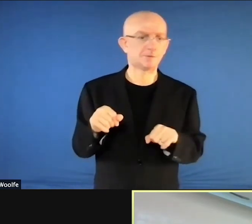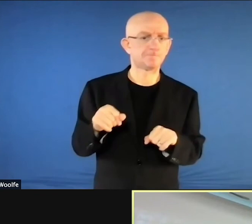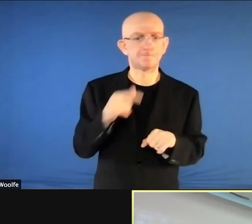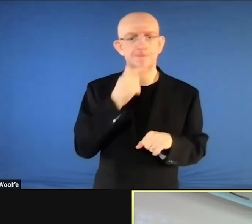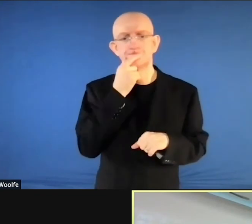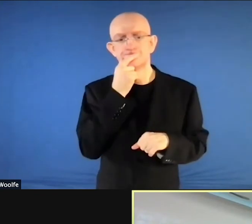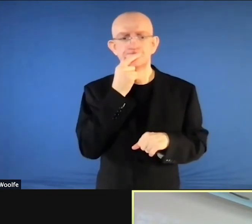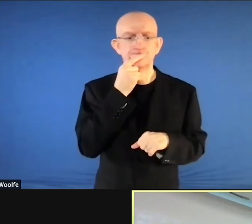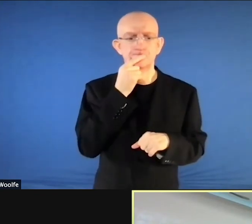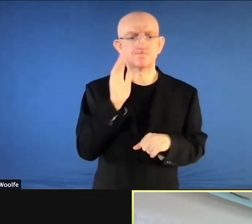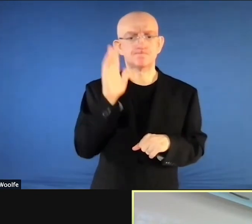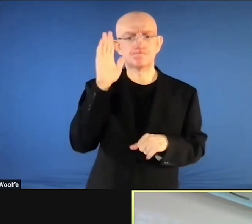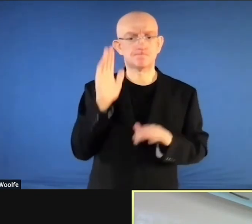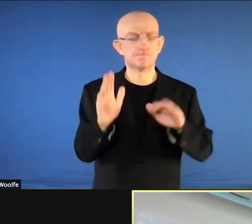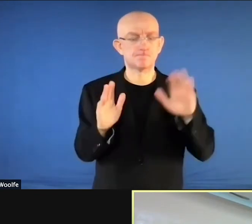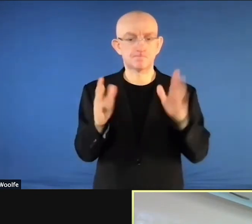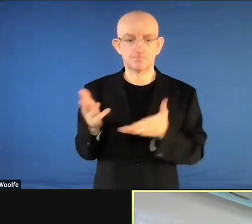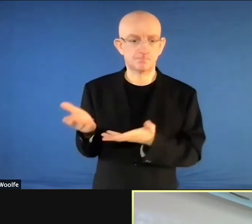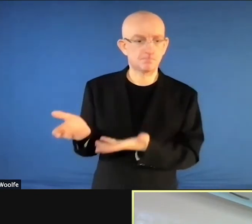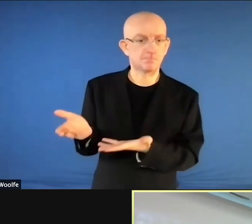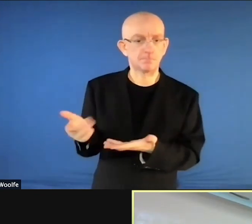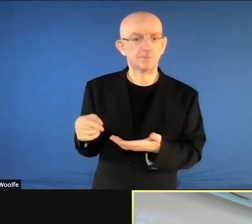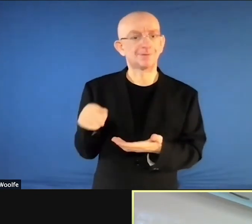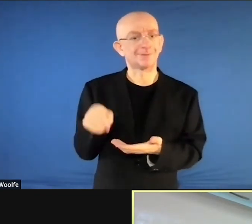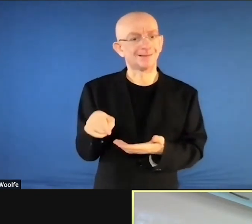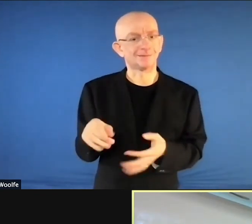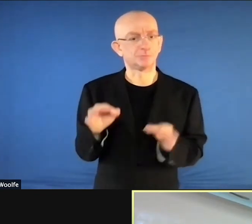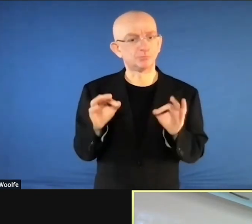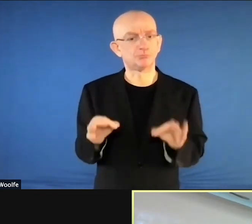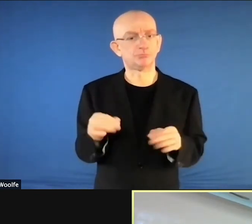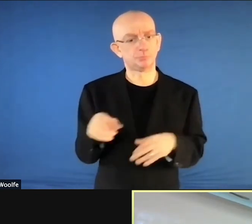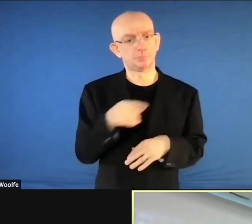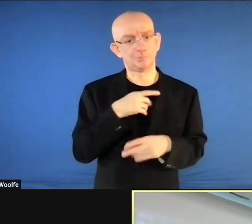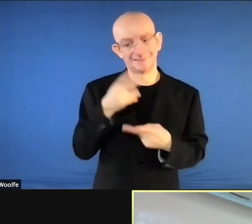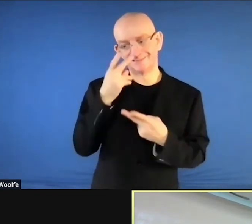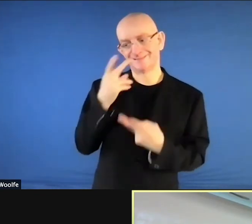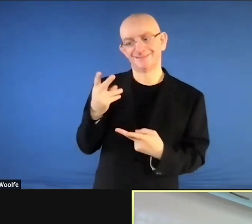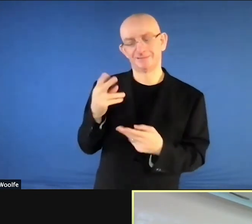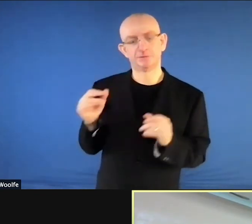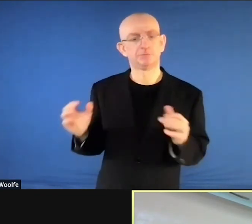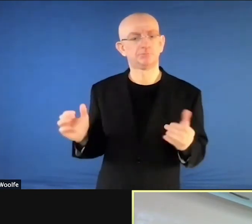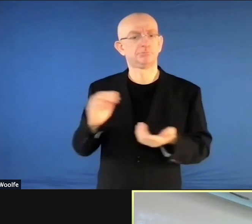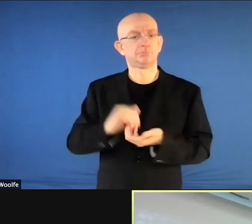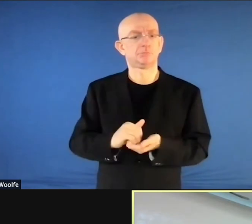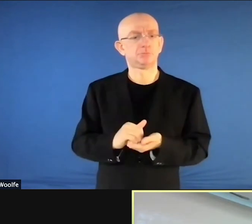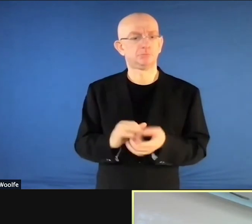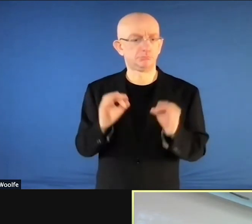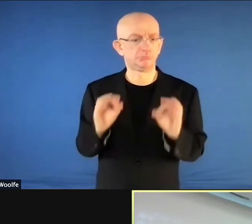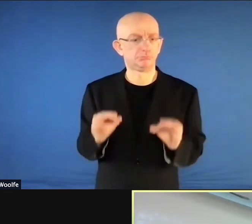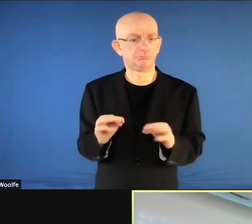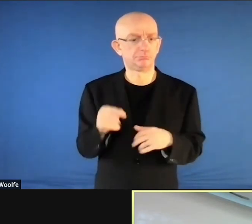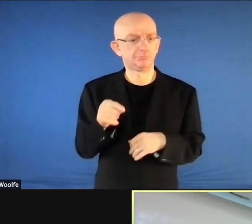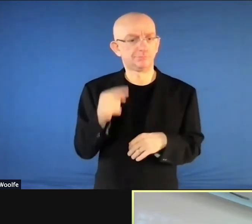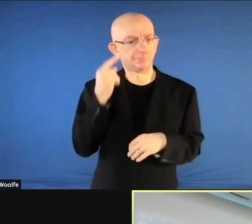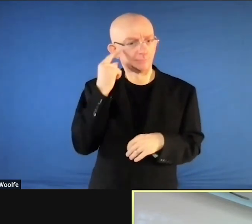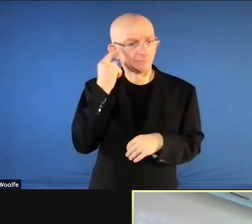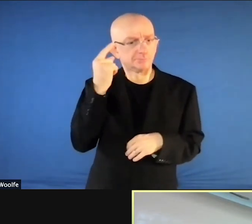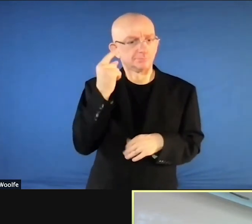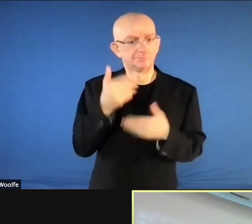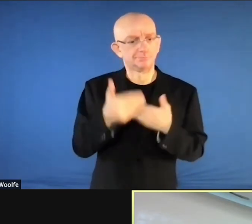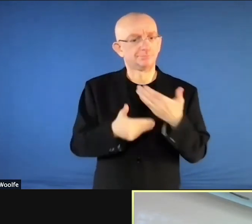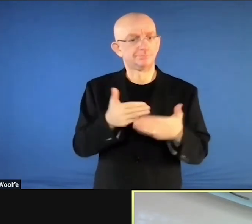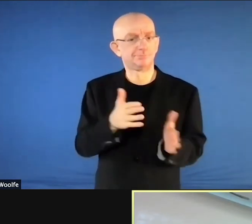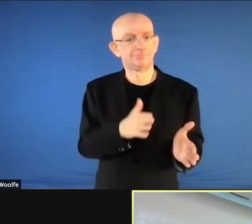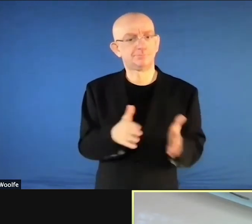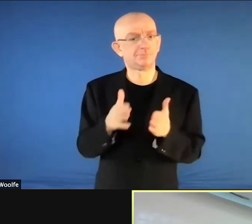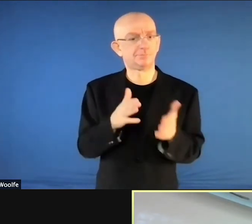we see the partnership in our initiative, which is share the platform with the refugees. We really